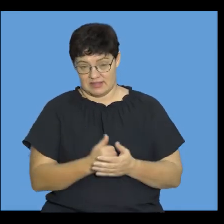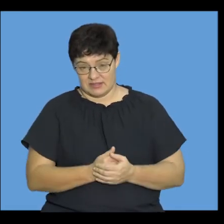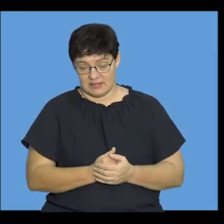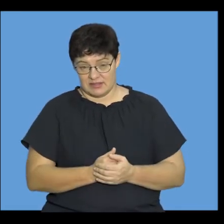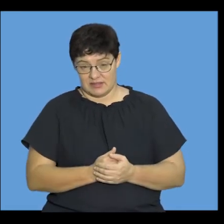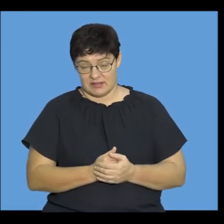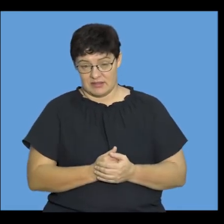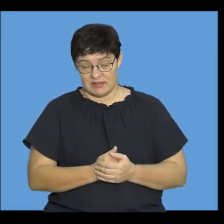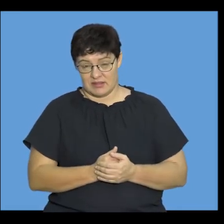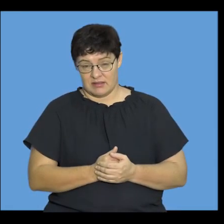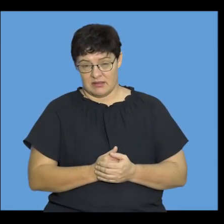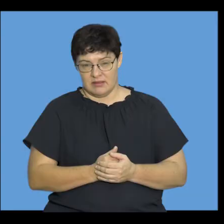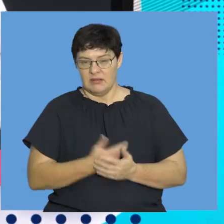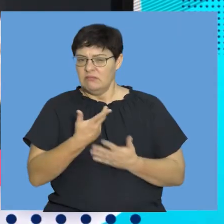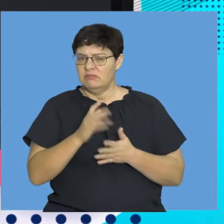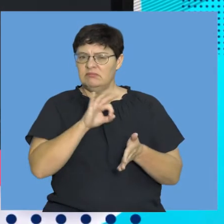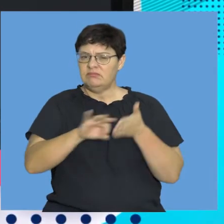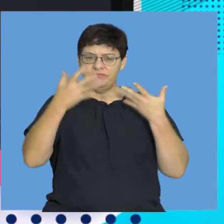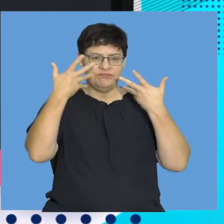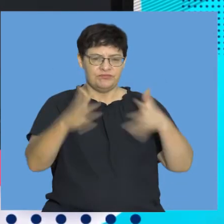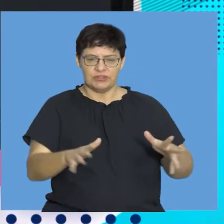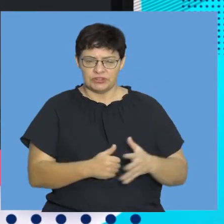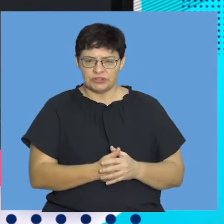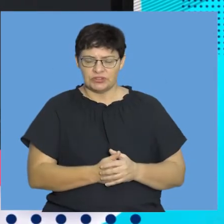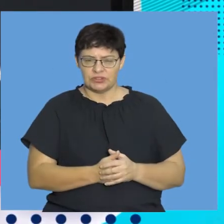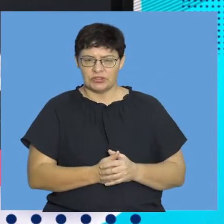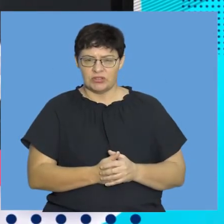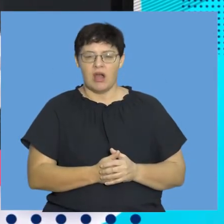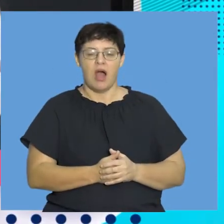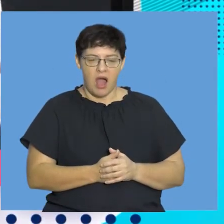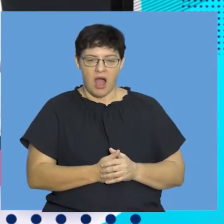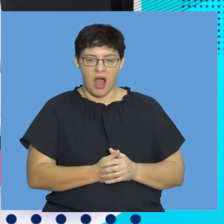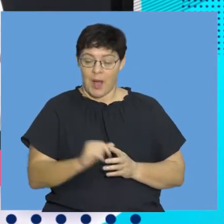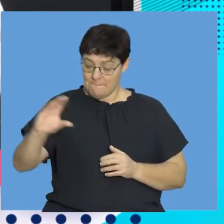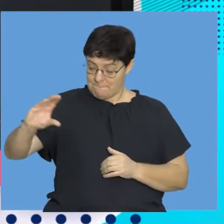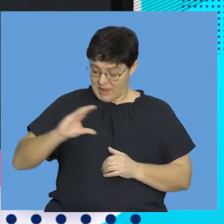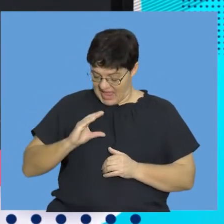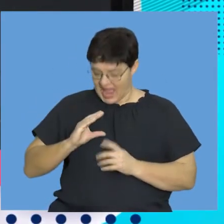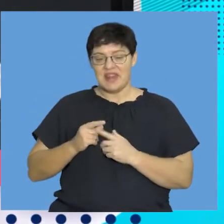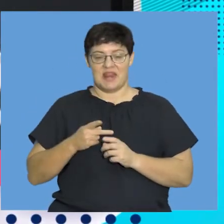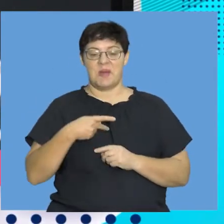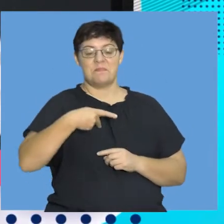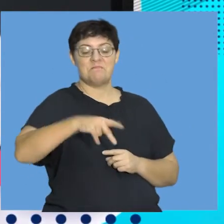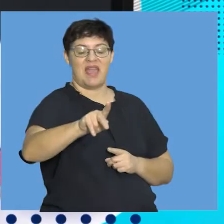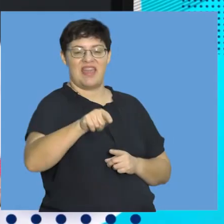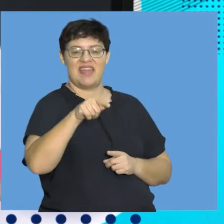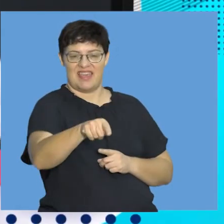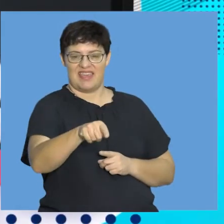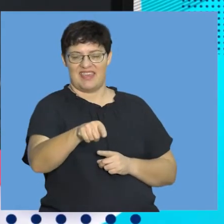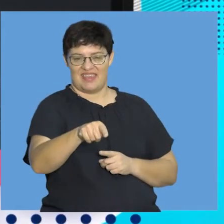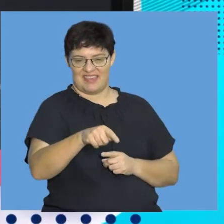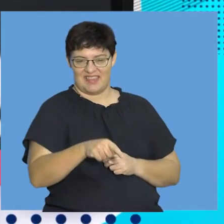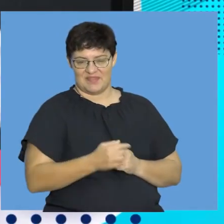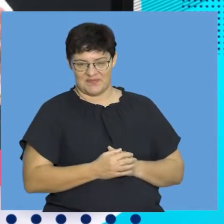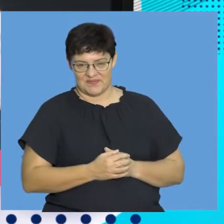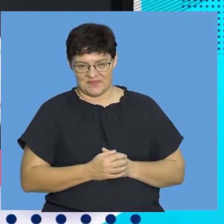bought on credit. Because obviously, by the time the contract was completed, she would then be able to meet her commitments